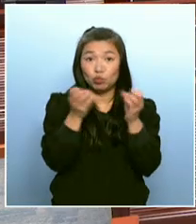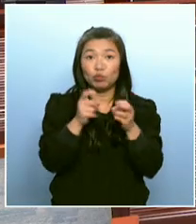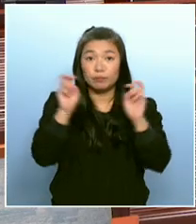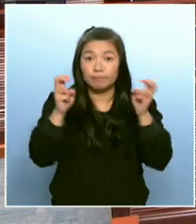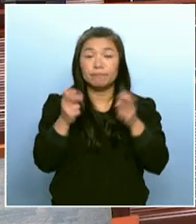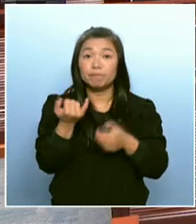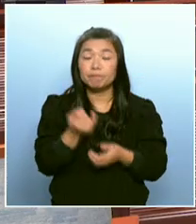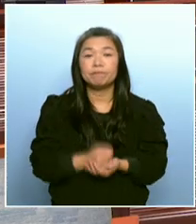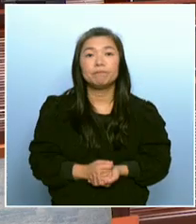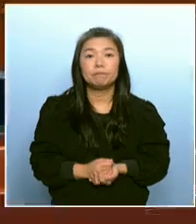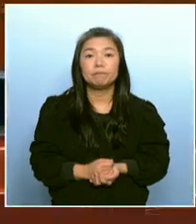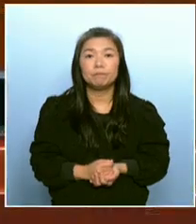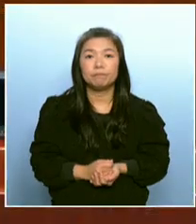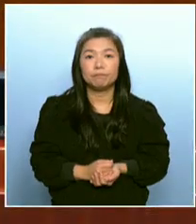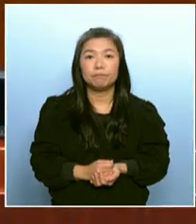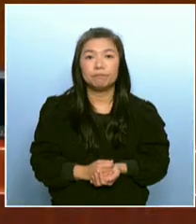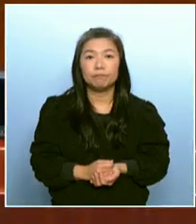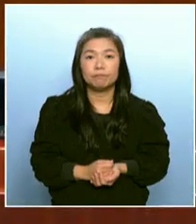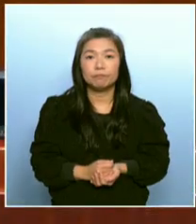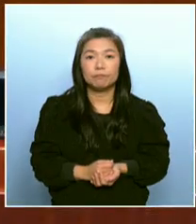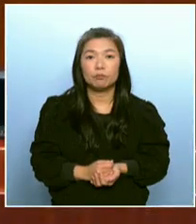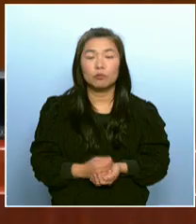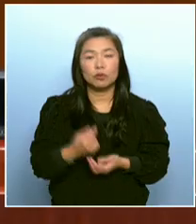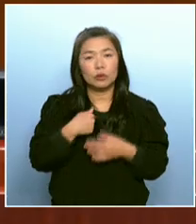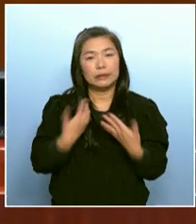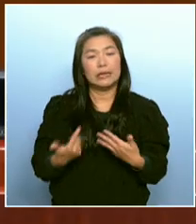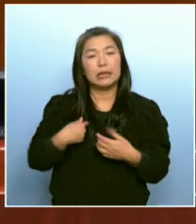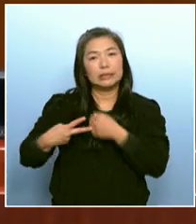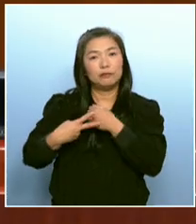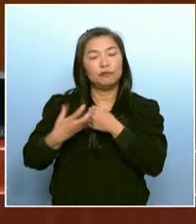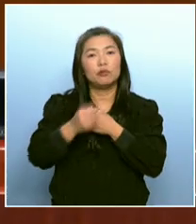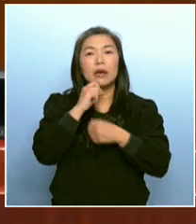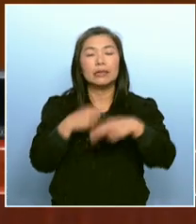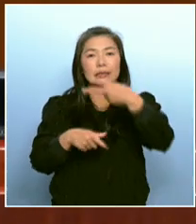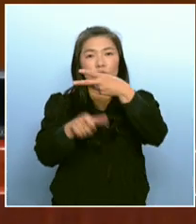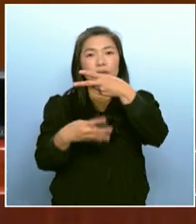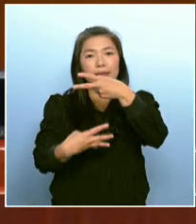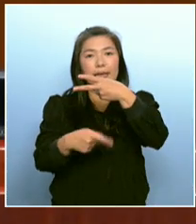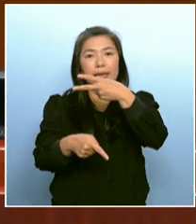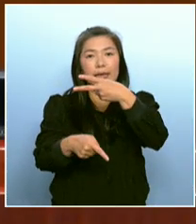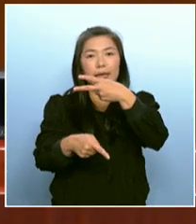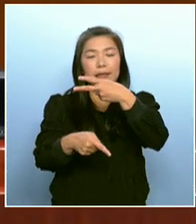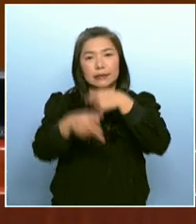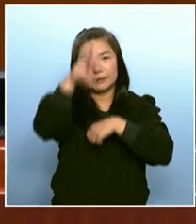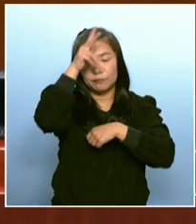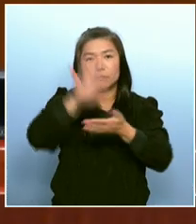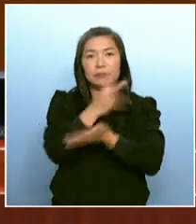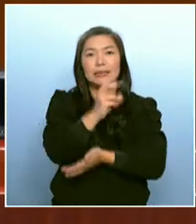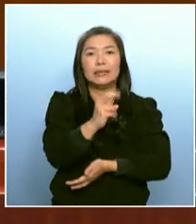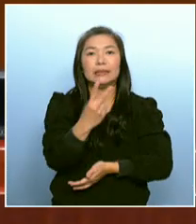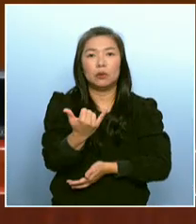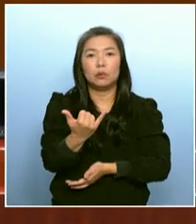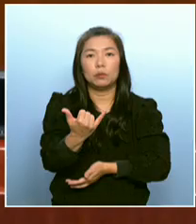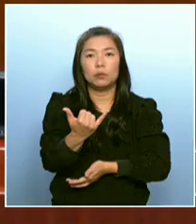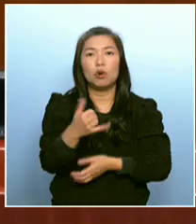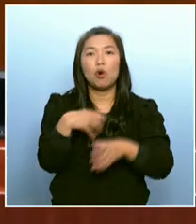Do members agree that we discuss the above items in the next meeting? All right. On the 4th of February,